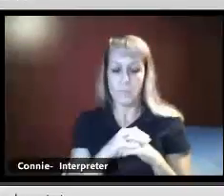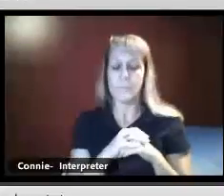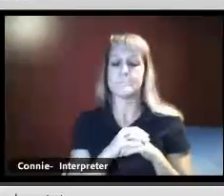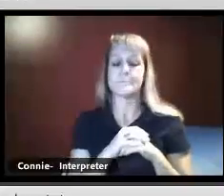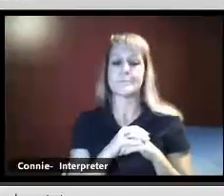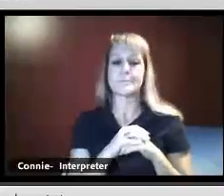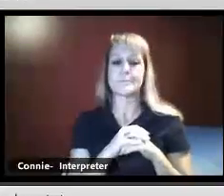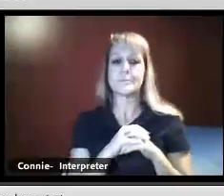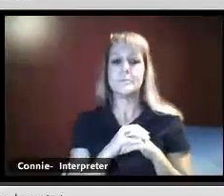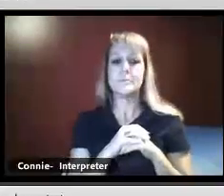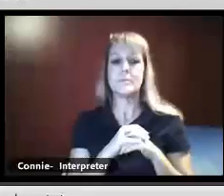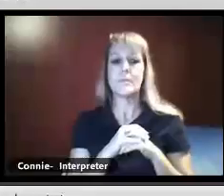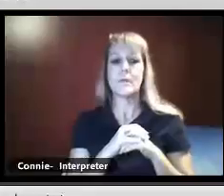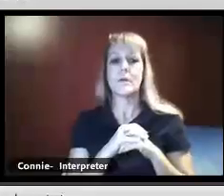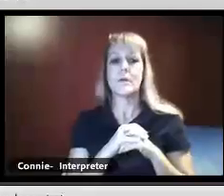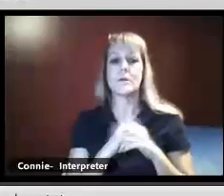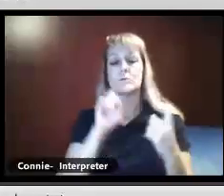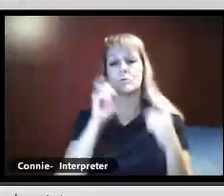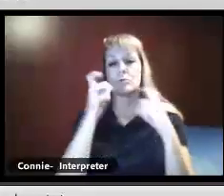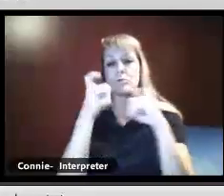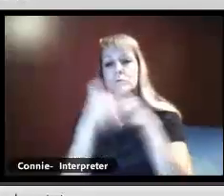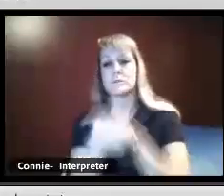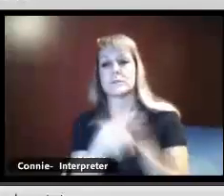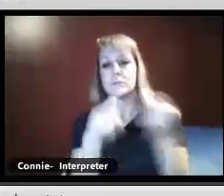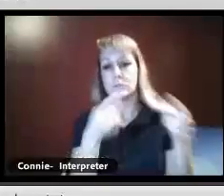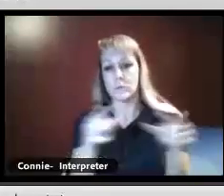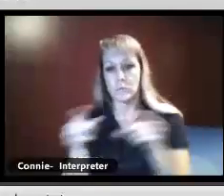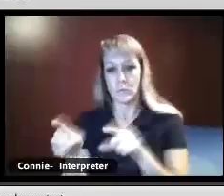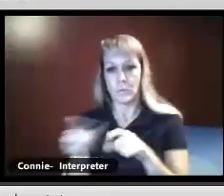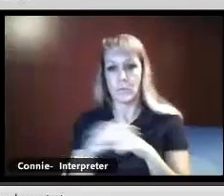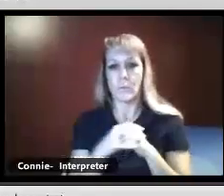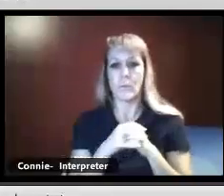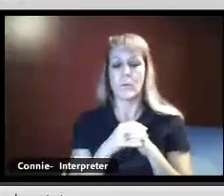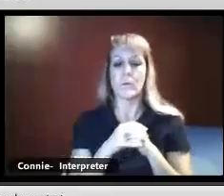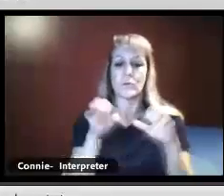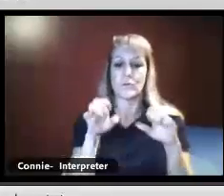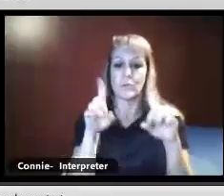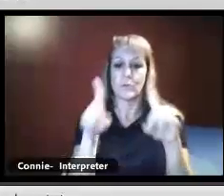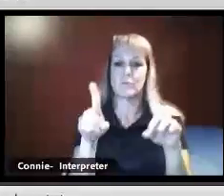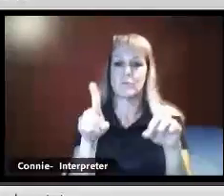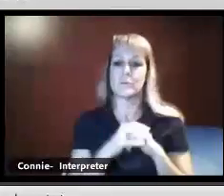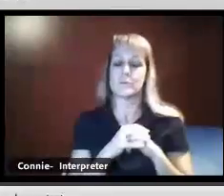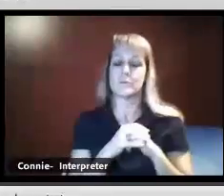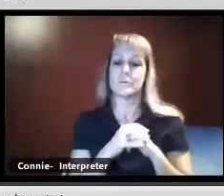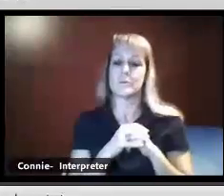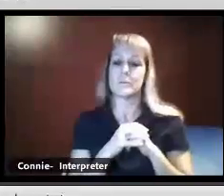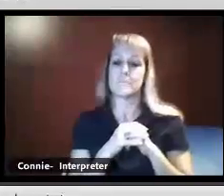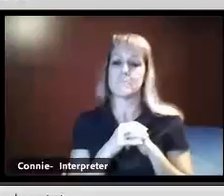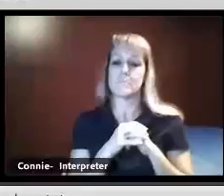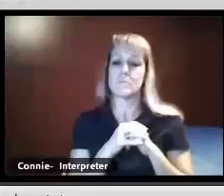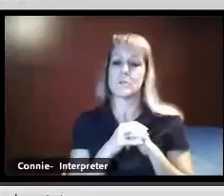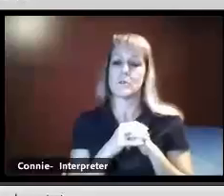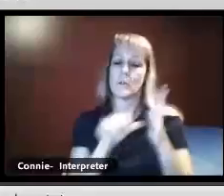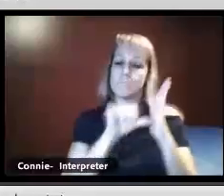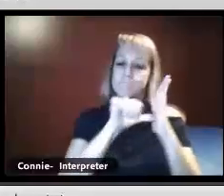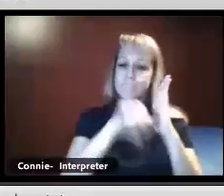a kind of transitioning that's happening in education from an emphasis